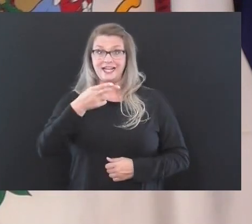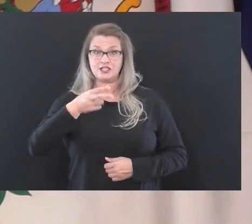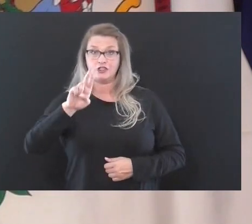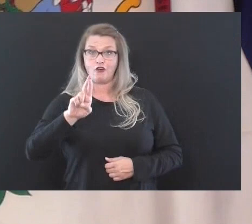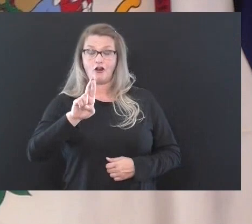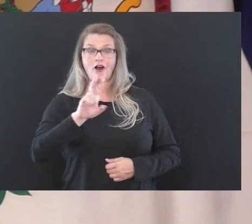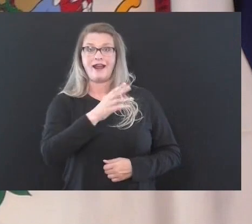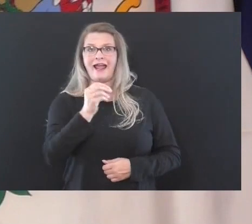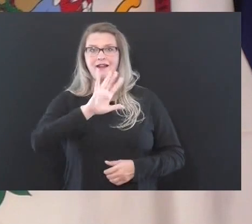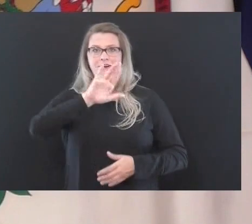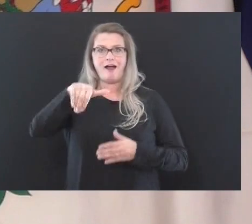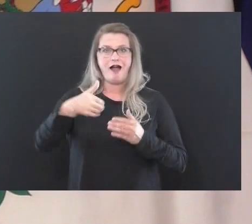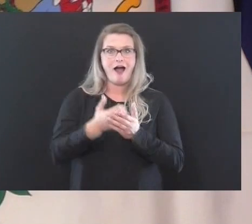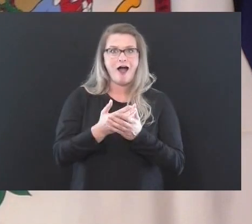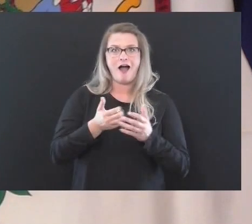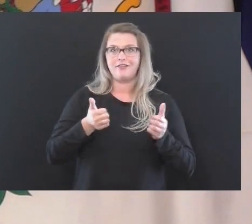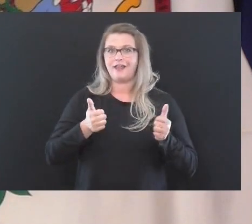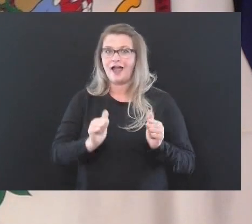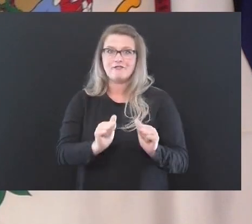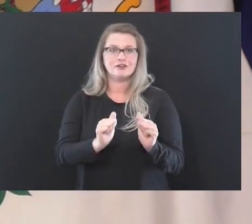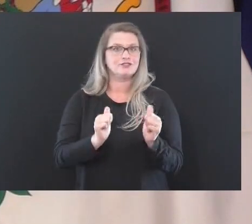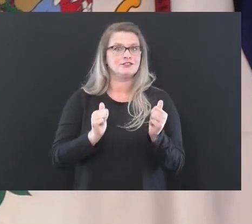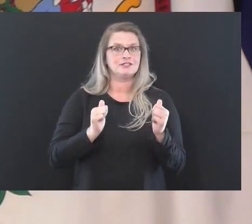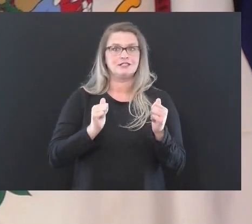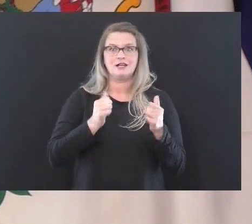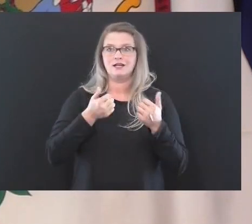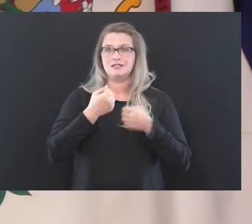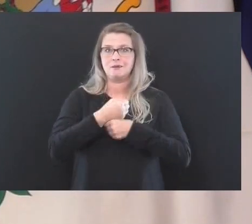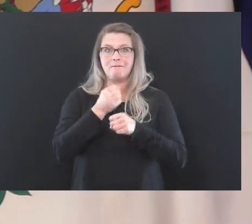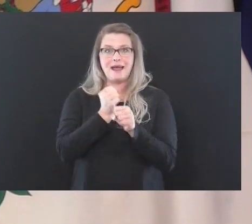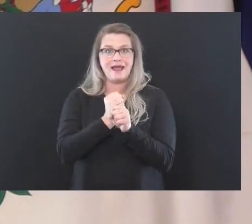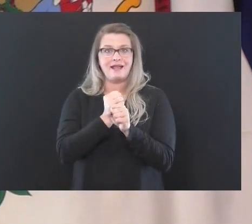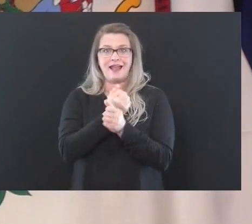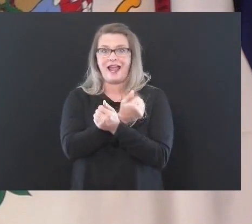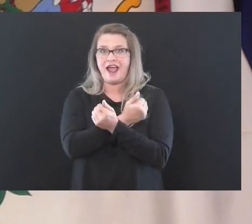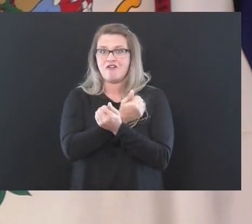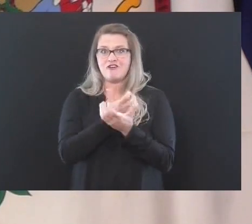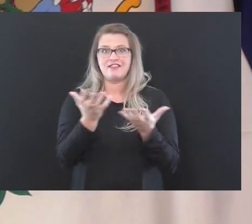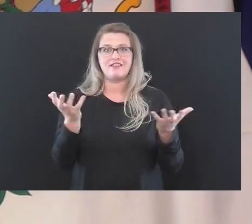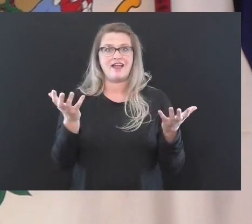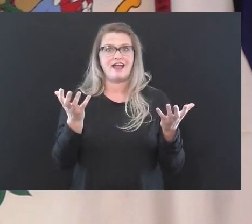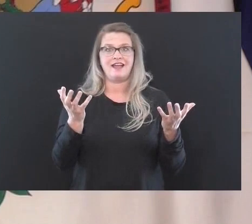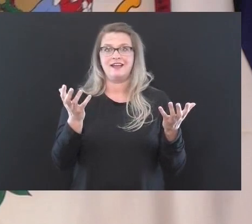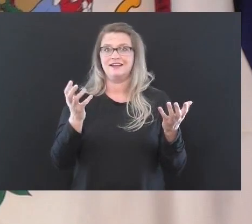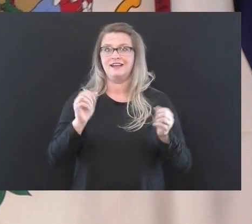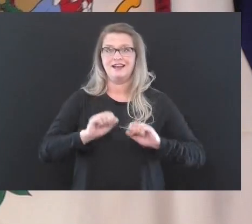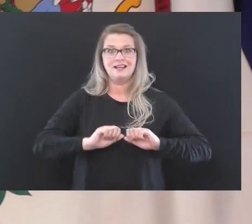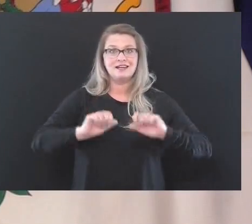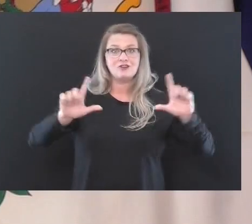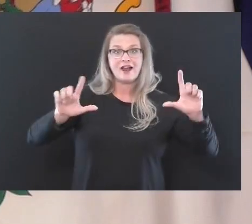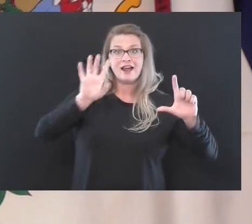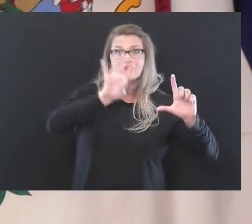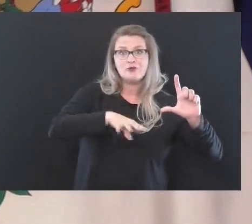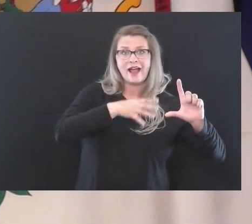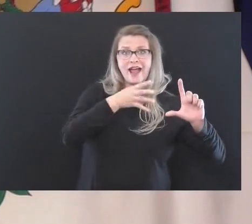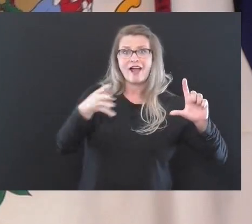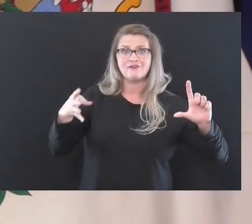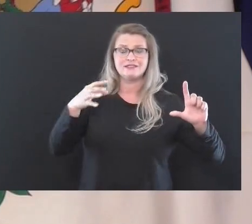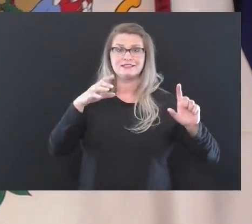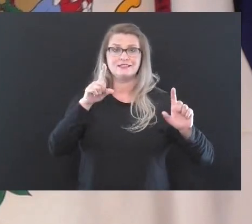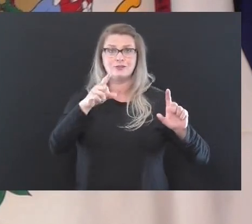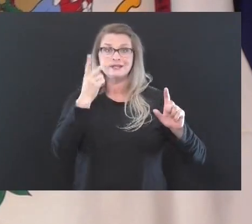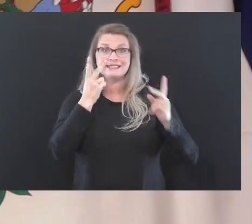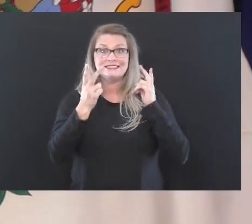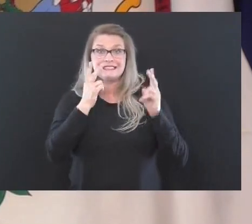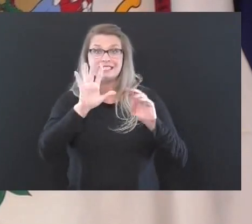DHHR and all the efforts as far as making all these wonderful stat sheets and providing information from all